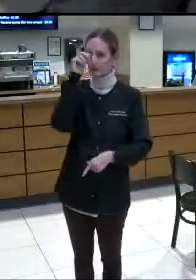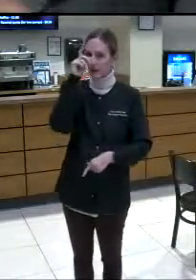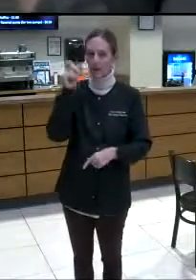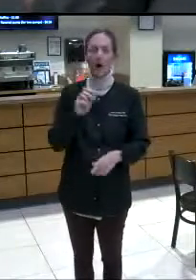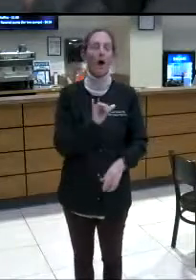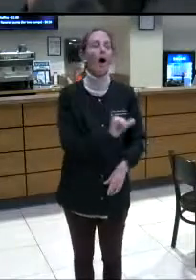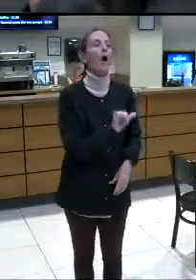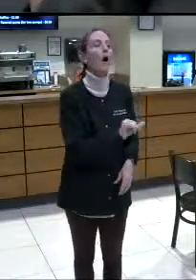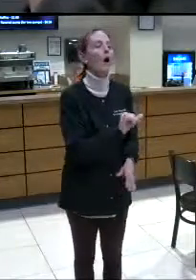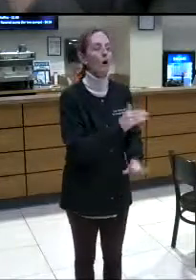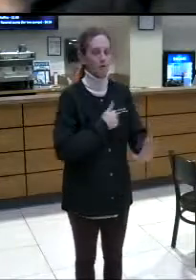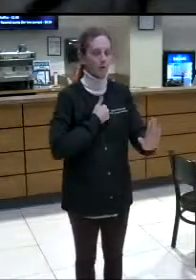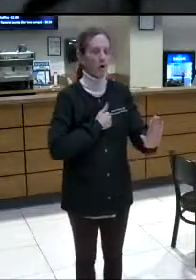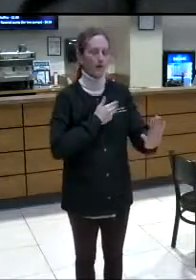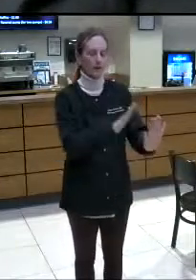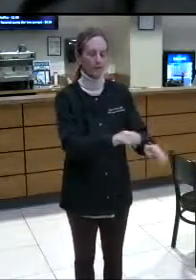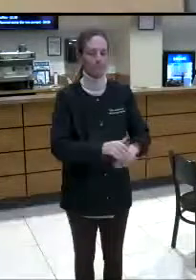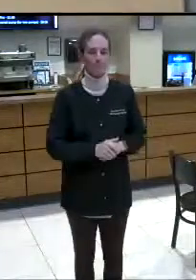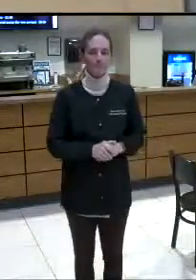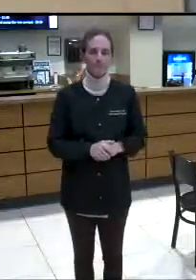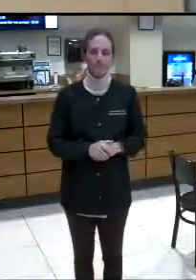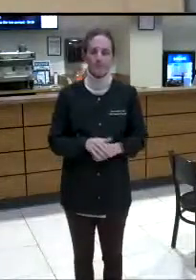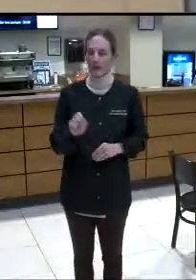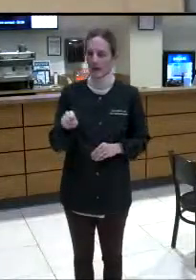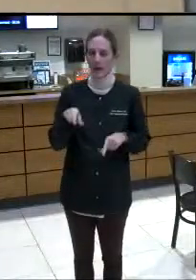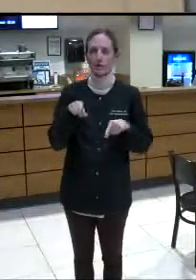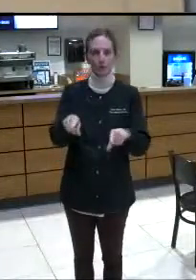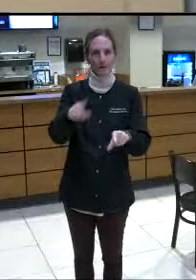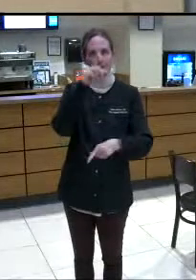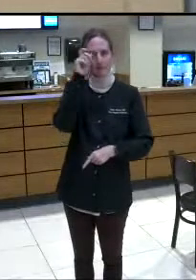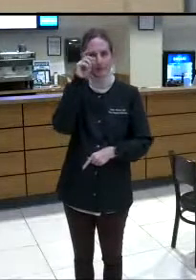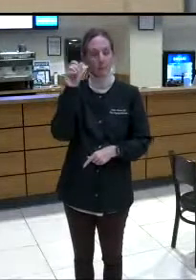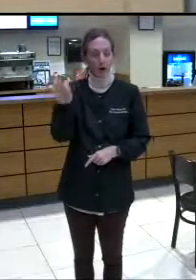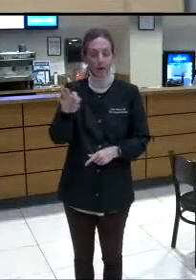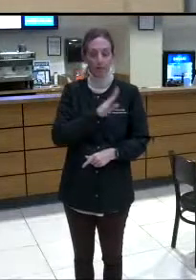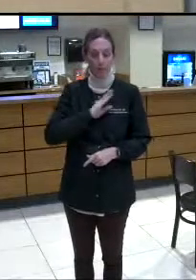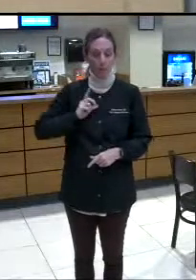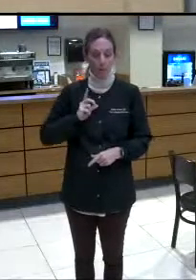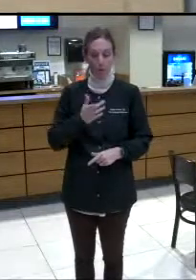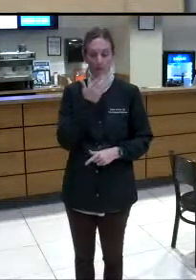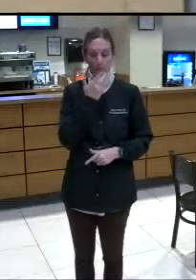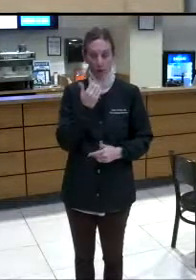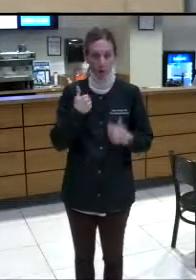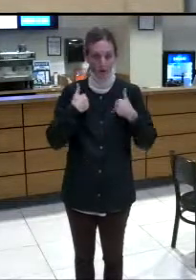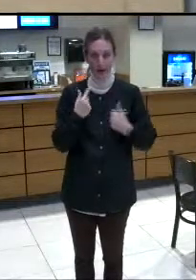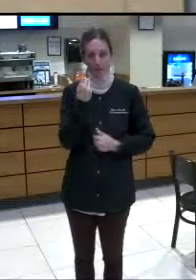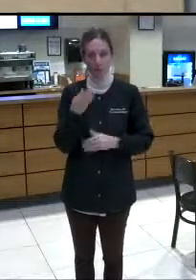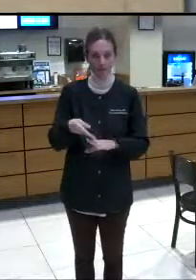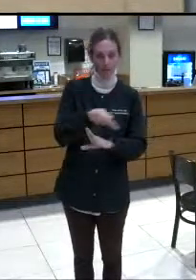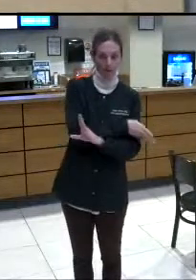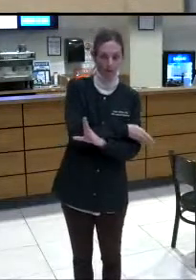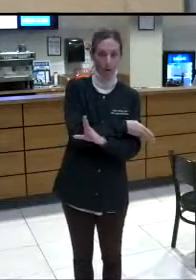sorry. Yes, we have one in the summer. And so, of course, if the board prefers to have a retreat before then,